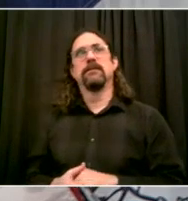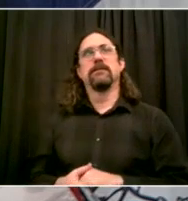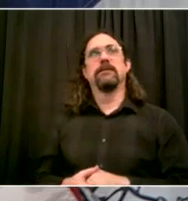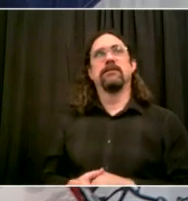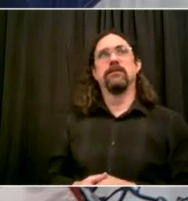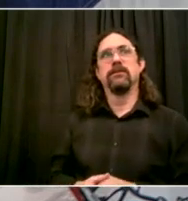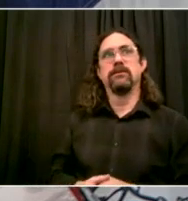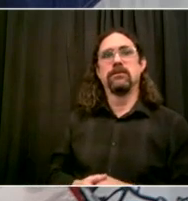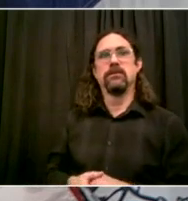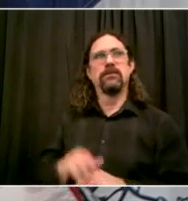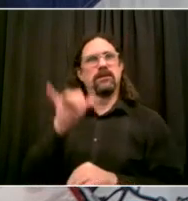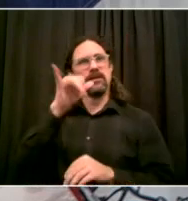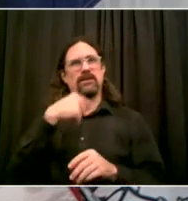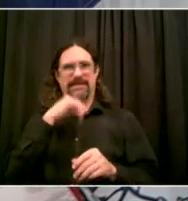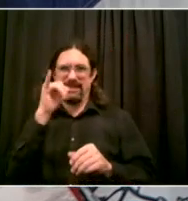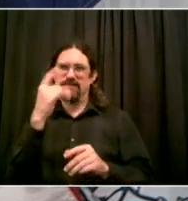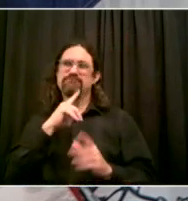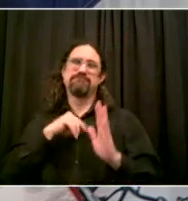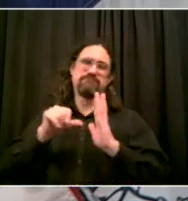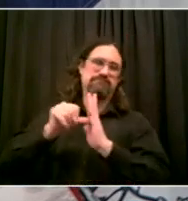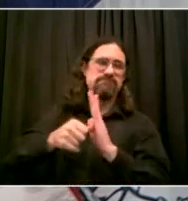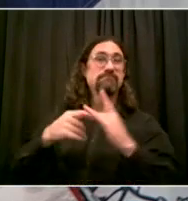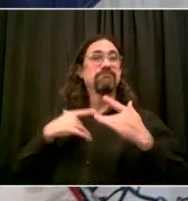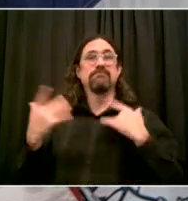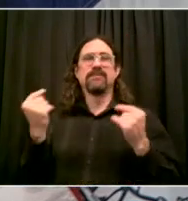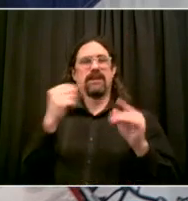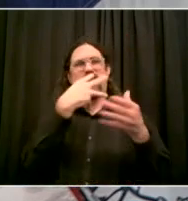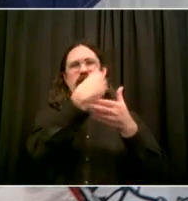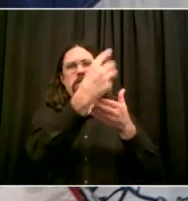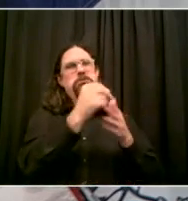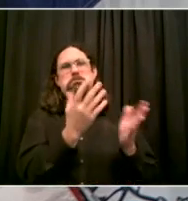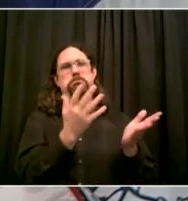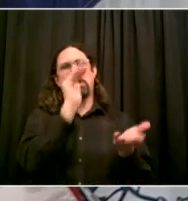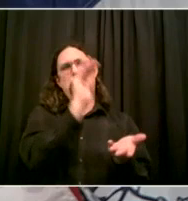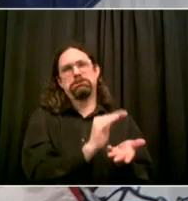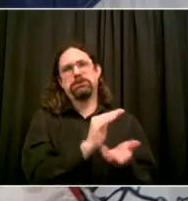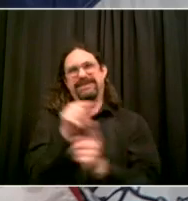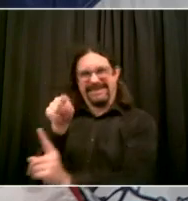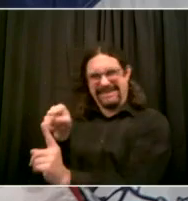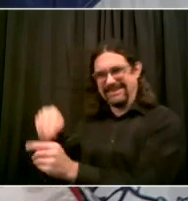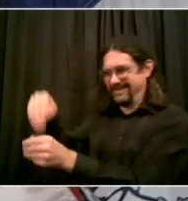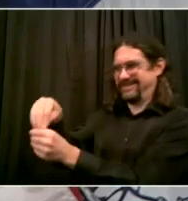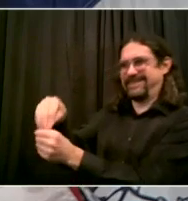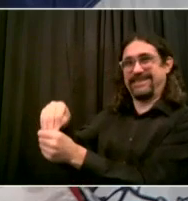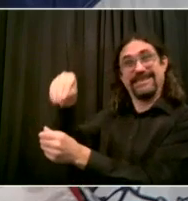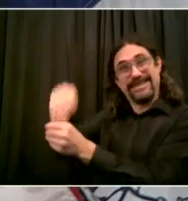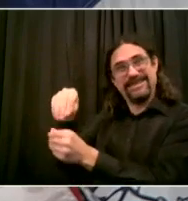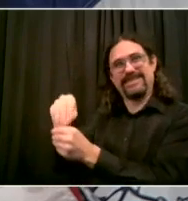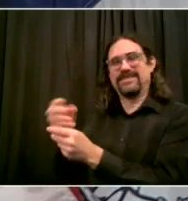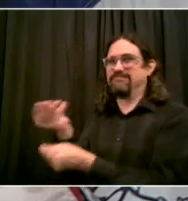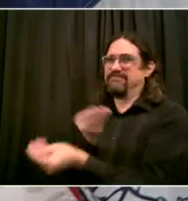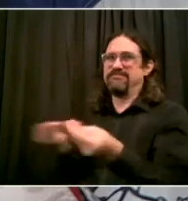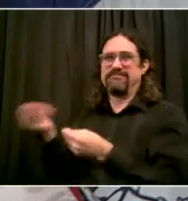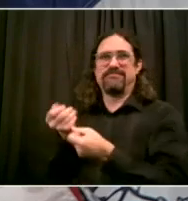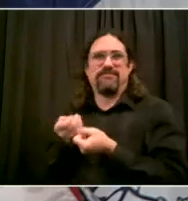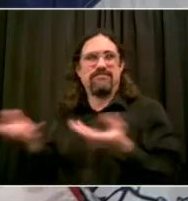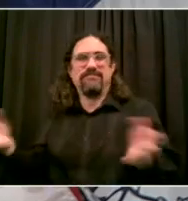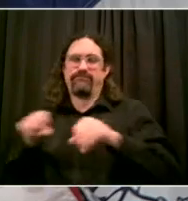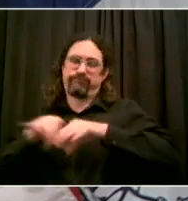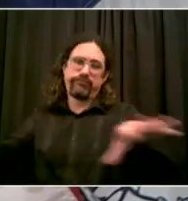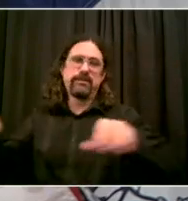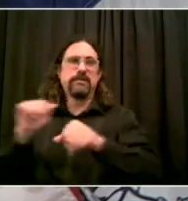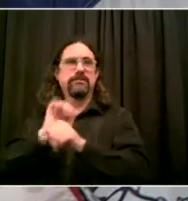And the appearances of a double standard. This concern's been raised a lot over the summertime. It was raised again by lawmakers in